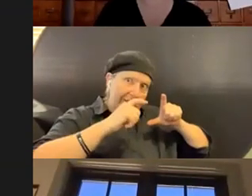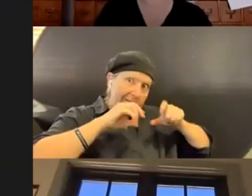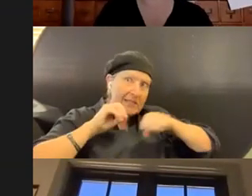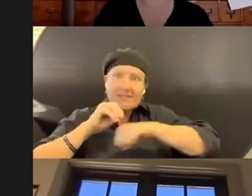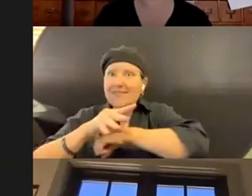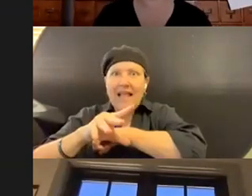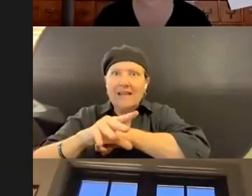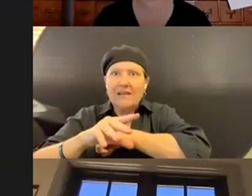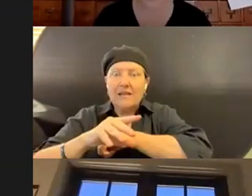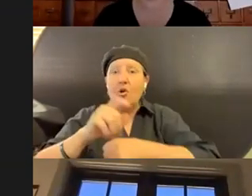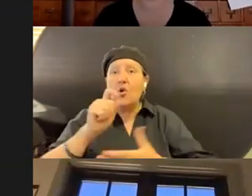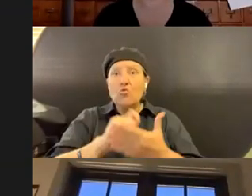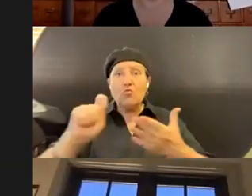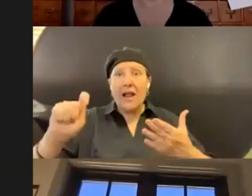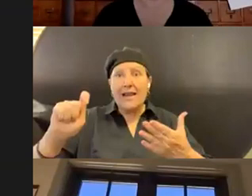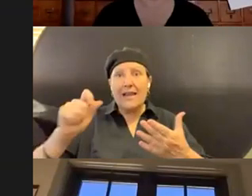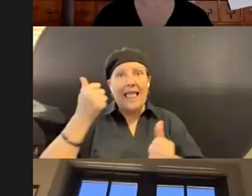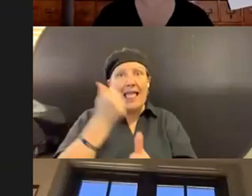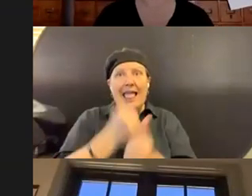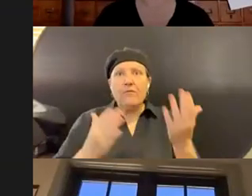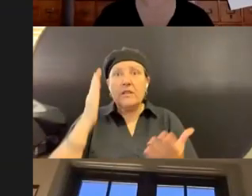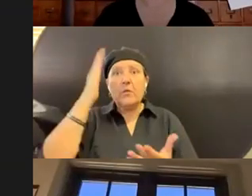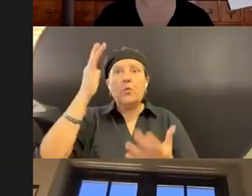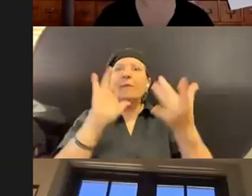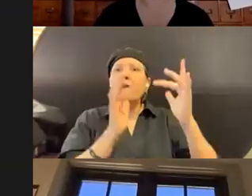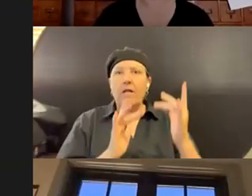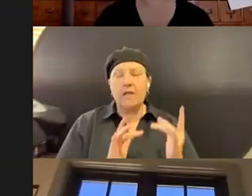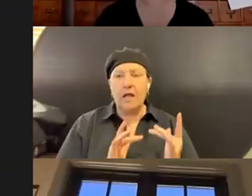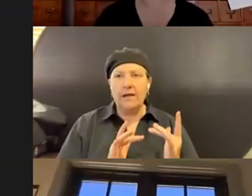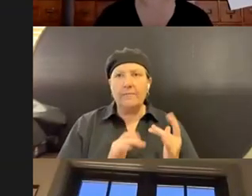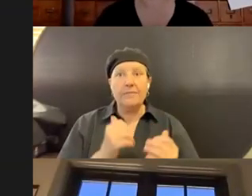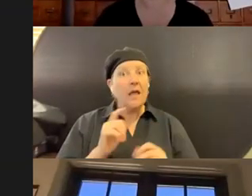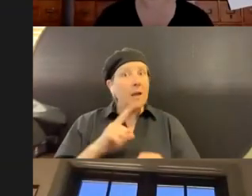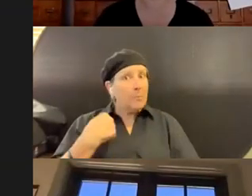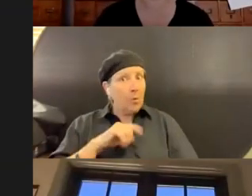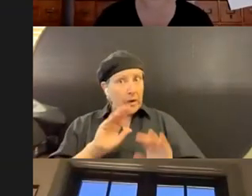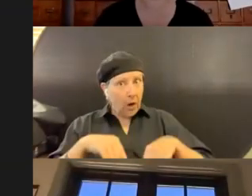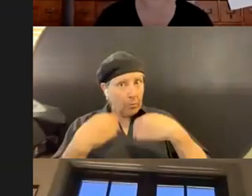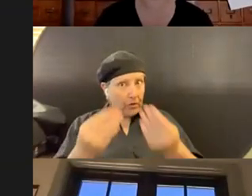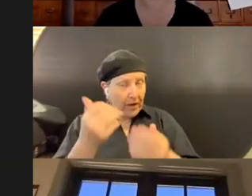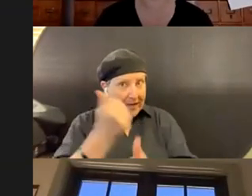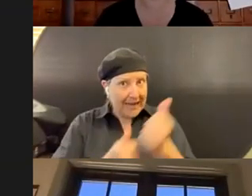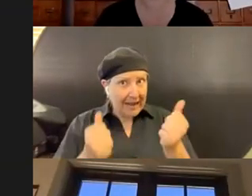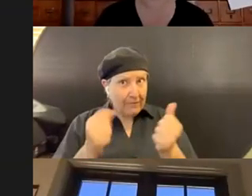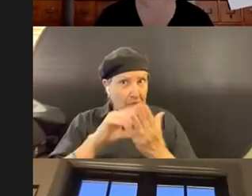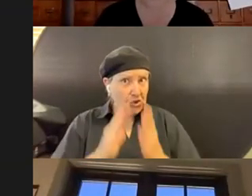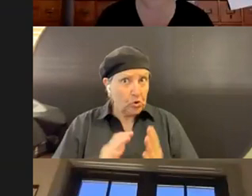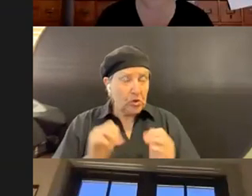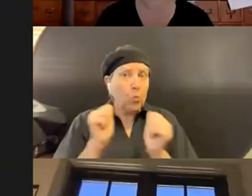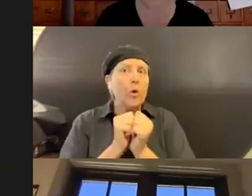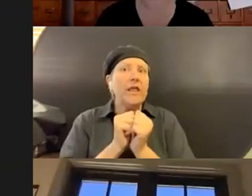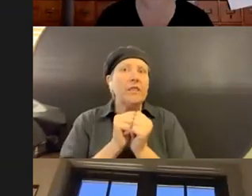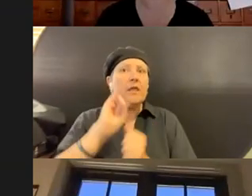be online. But we are also providing every student with journals, so they'll have paper so that they can